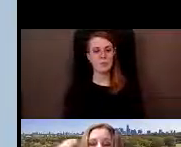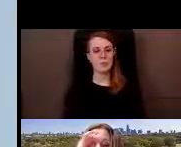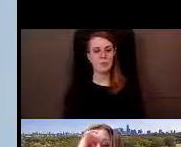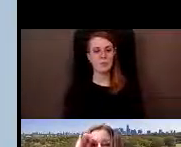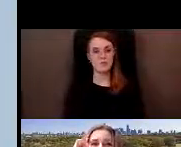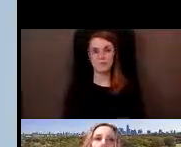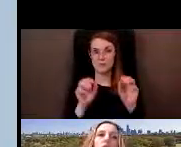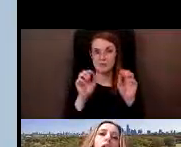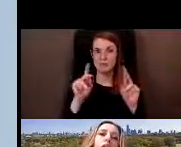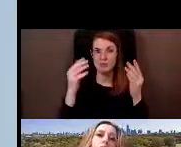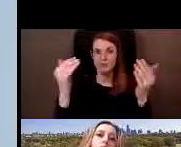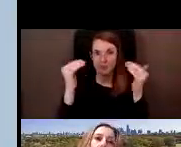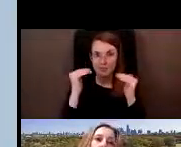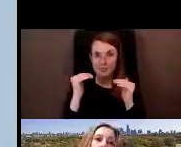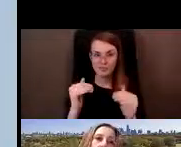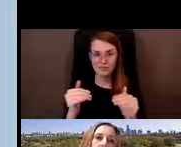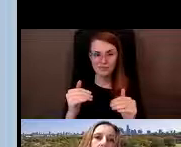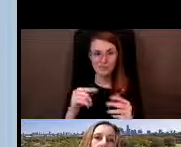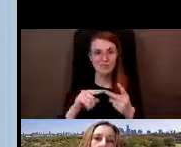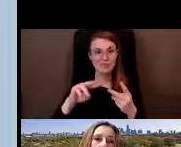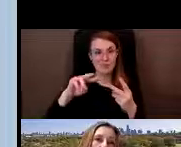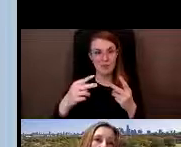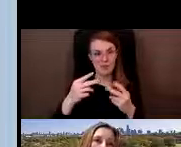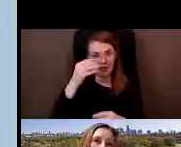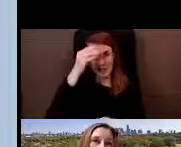All right, moving on to our second concept. This